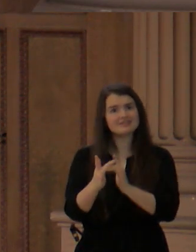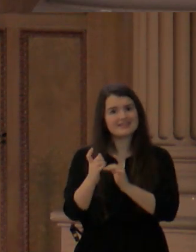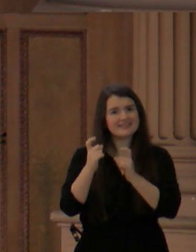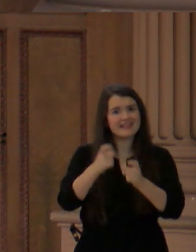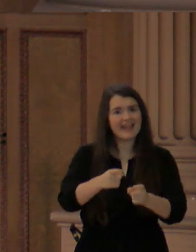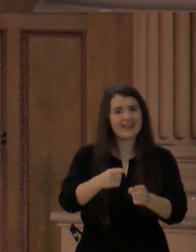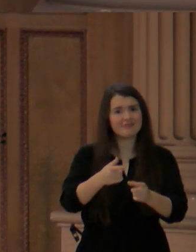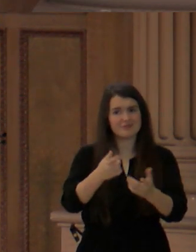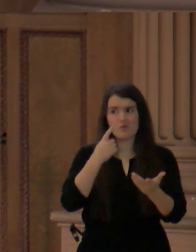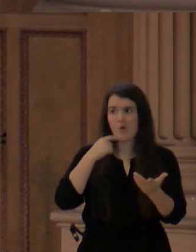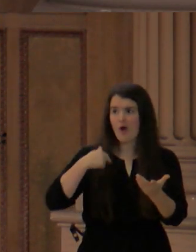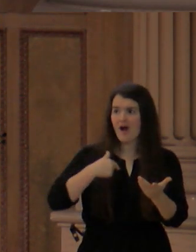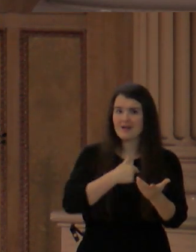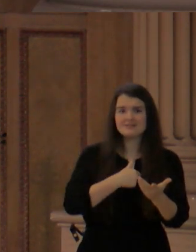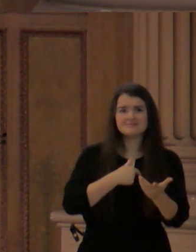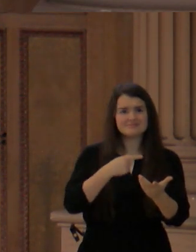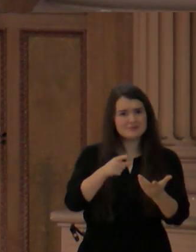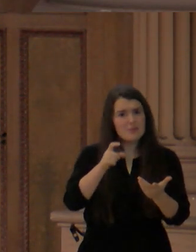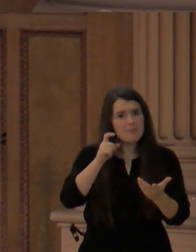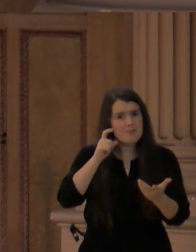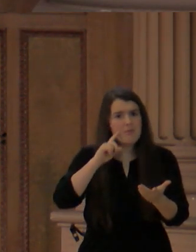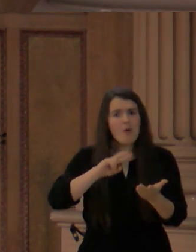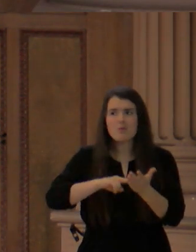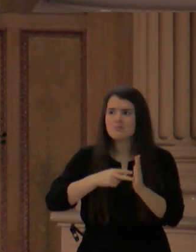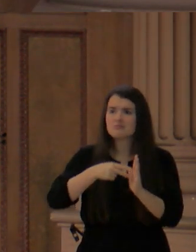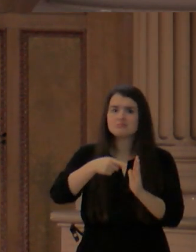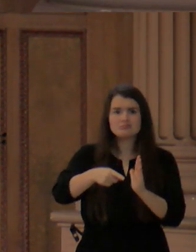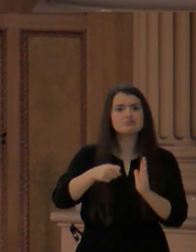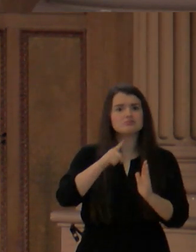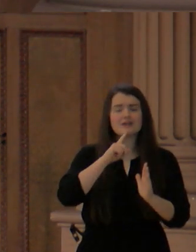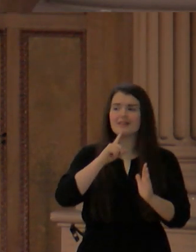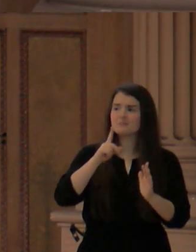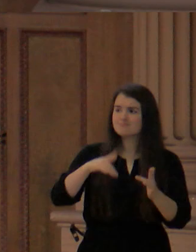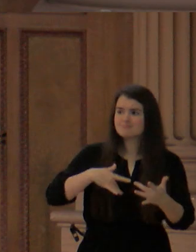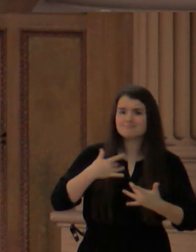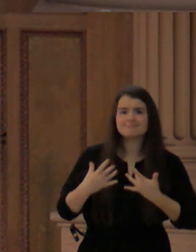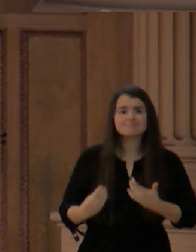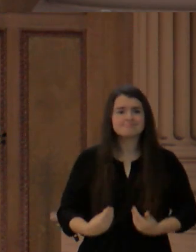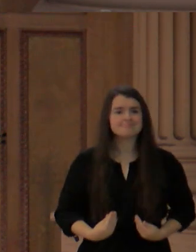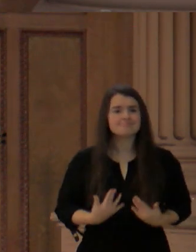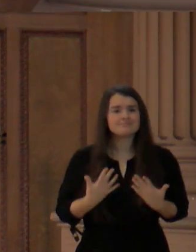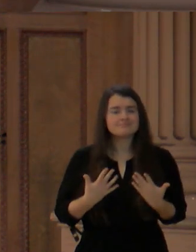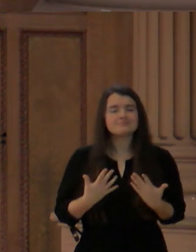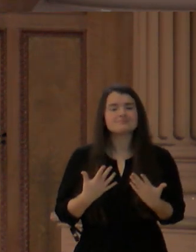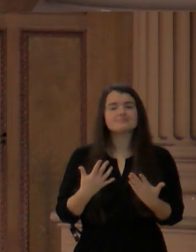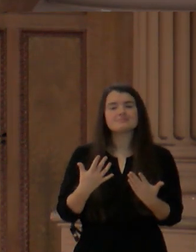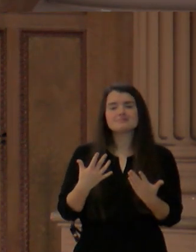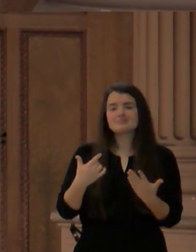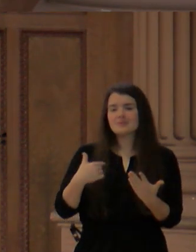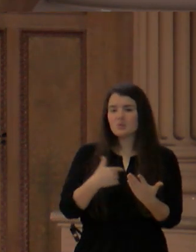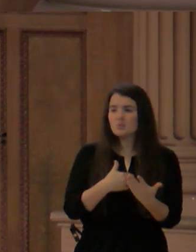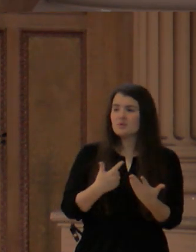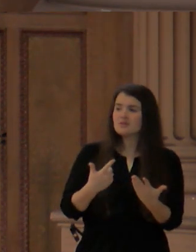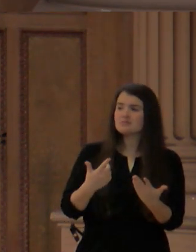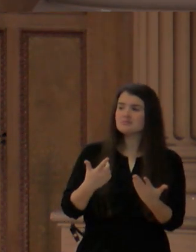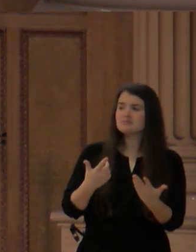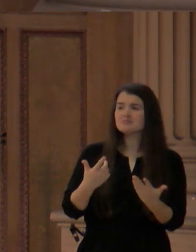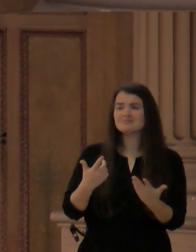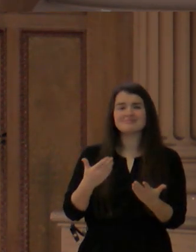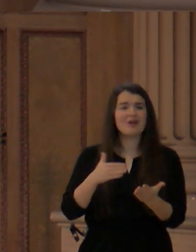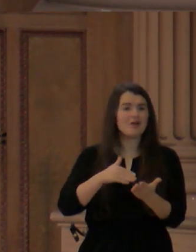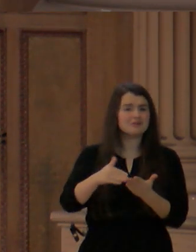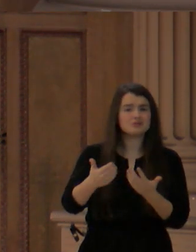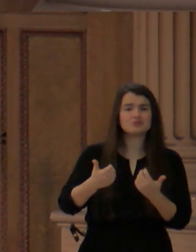are separate from the giver. They're not the same thing. And so often we tried rejoicing in his gifts. We tried really going